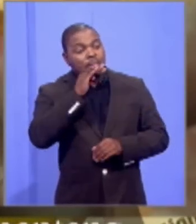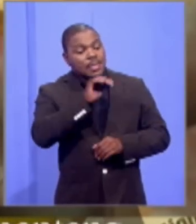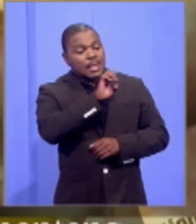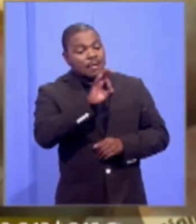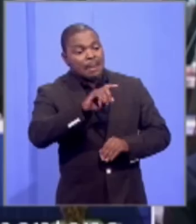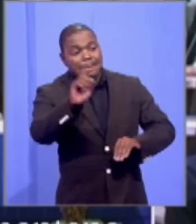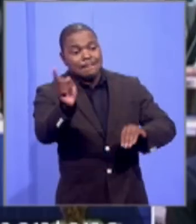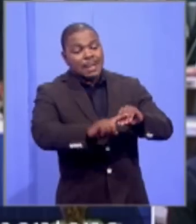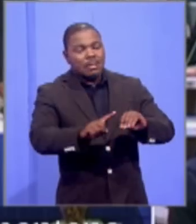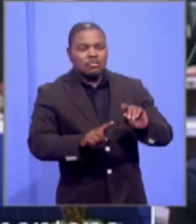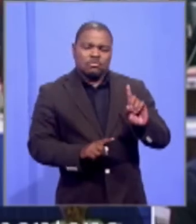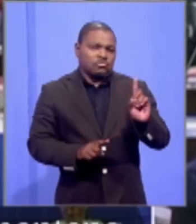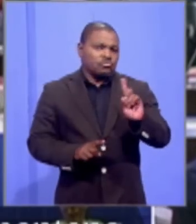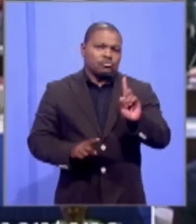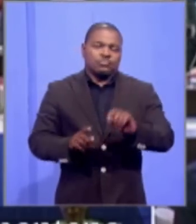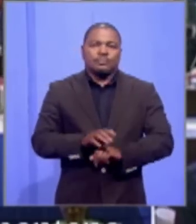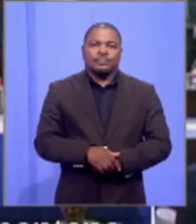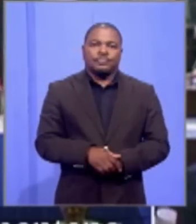EFF members.